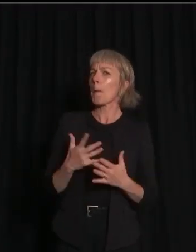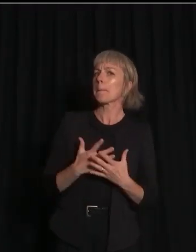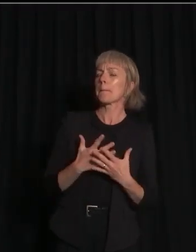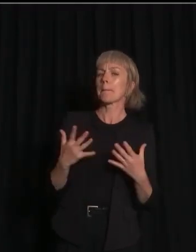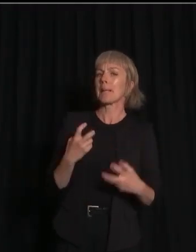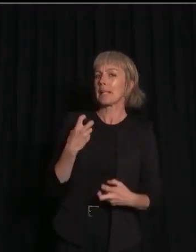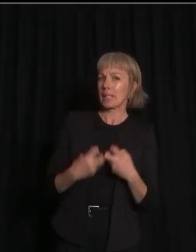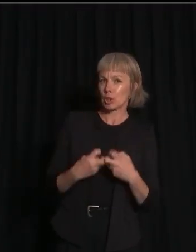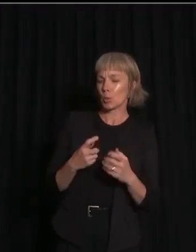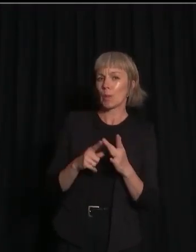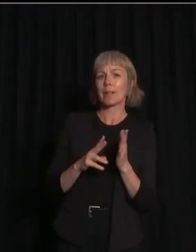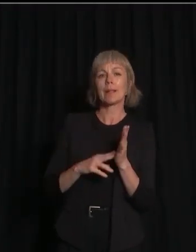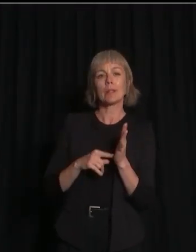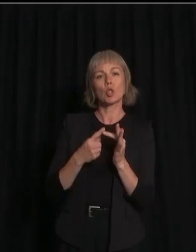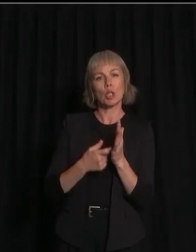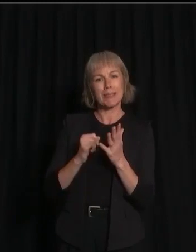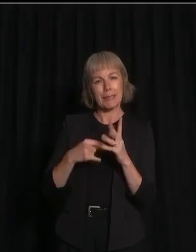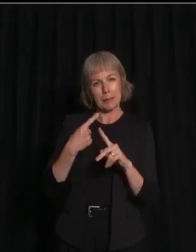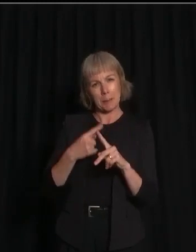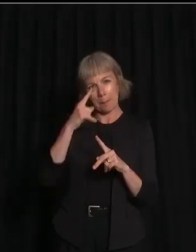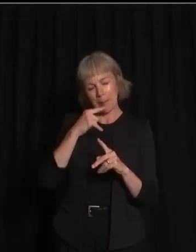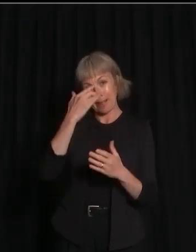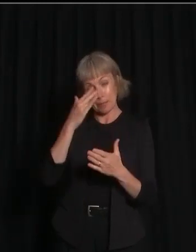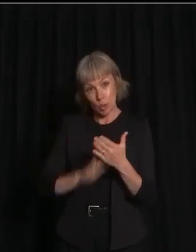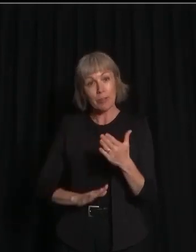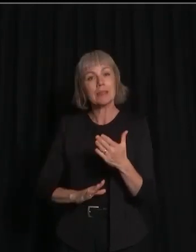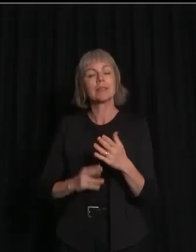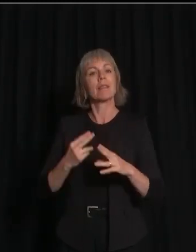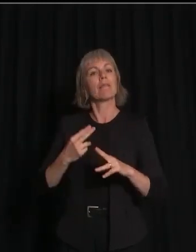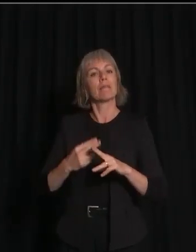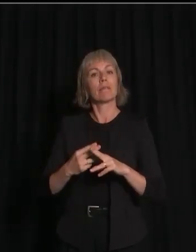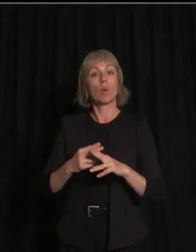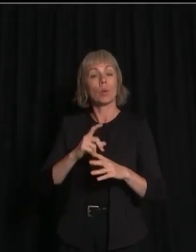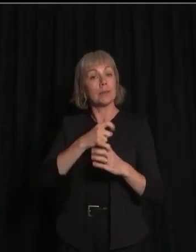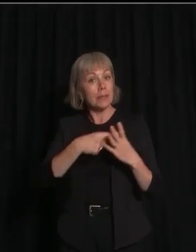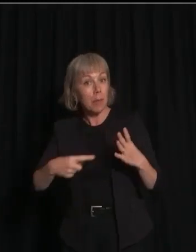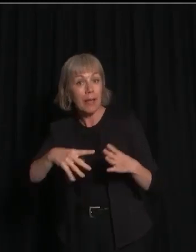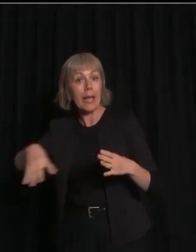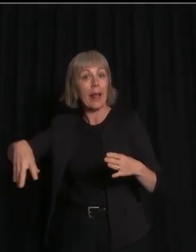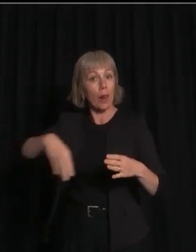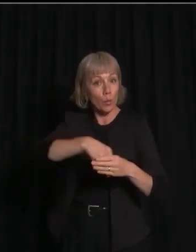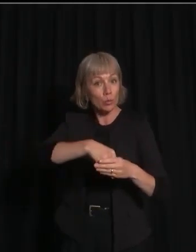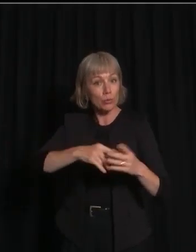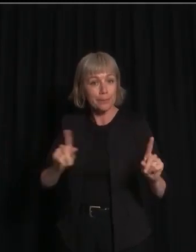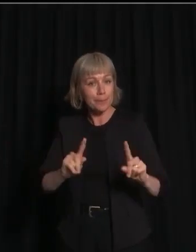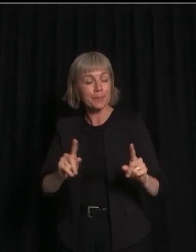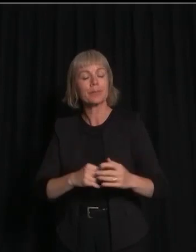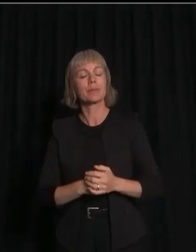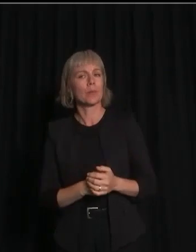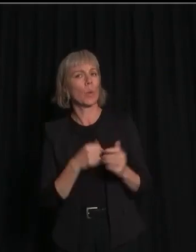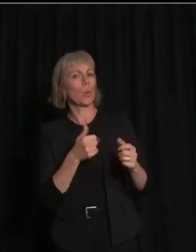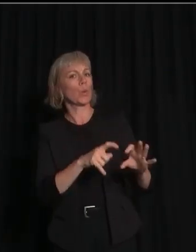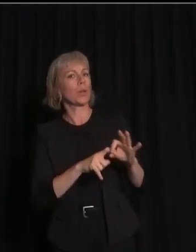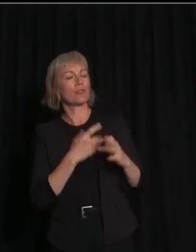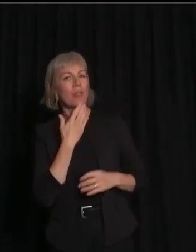that intersex people face in terms of visibility and inclusion? That's a very good question. Thank you so